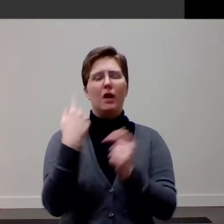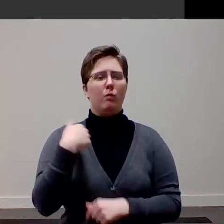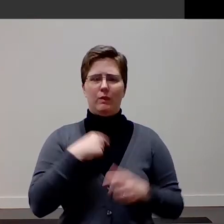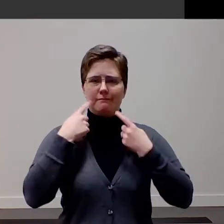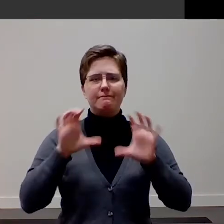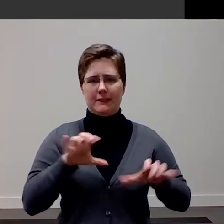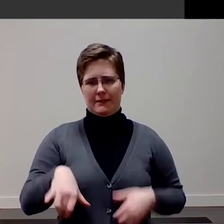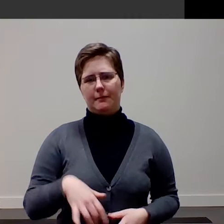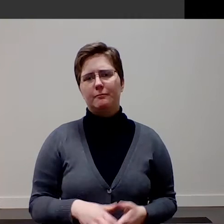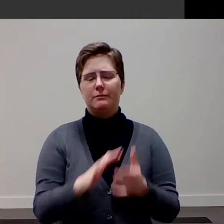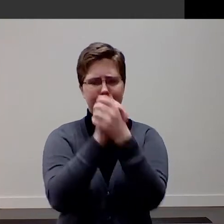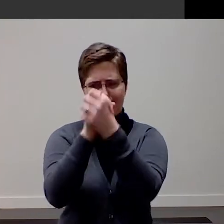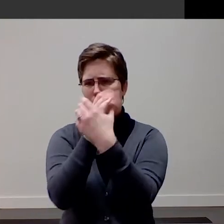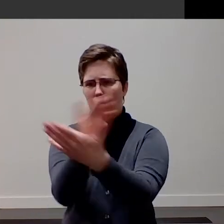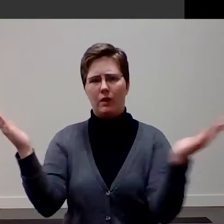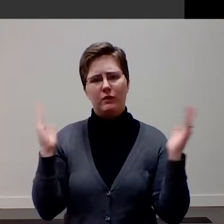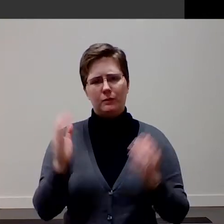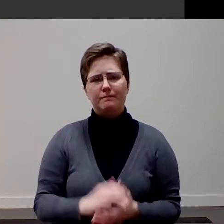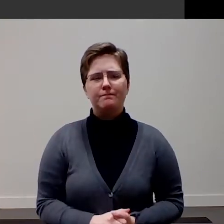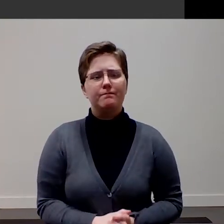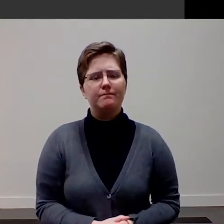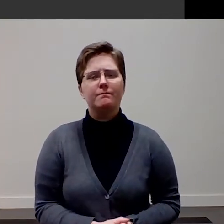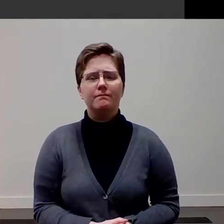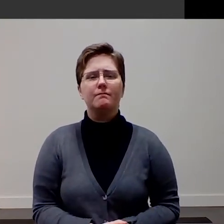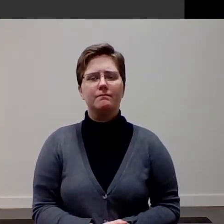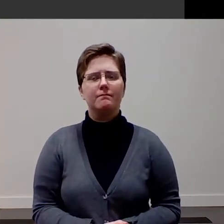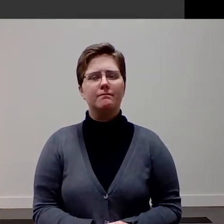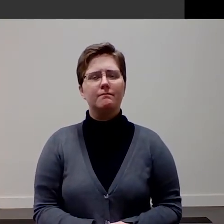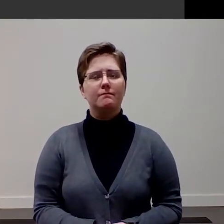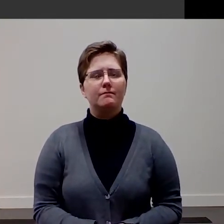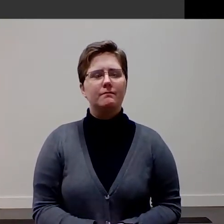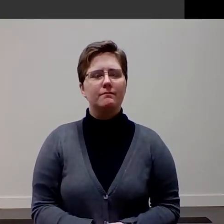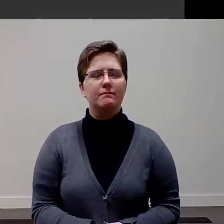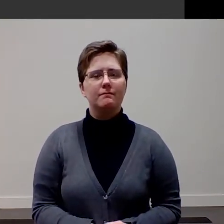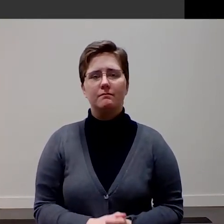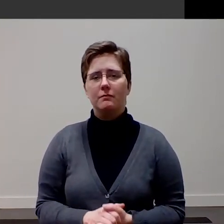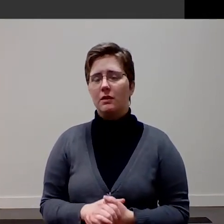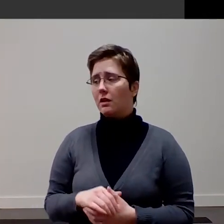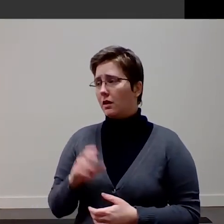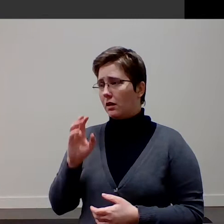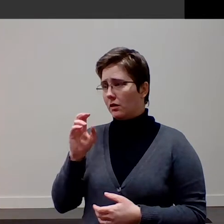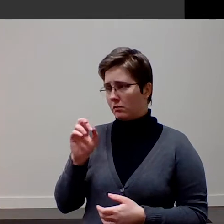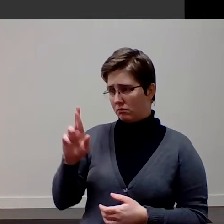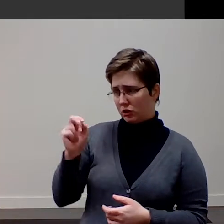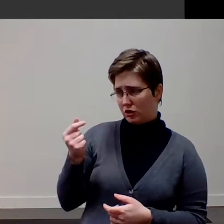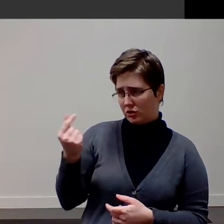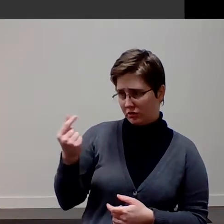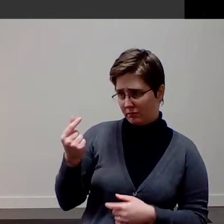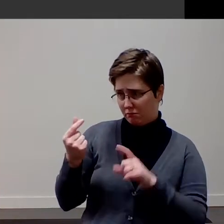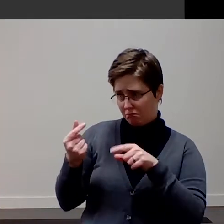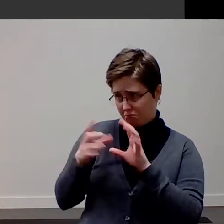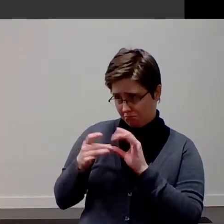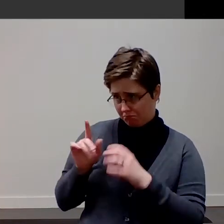So congratulations to all of you. Thank you. Ms. Gerken, comments.